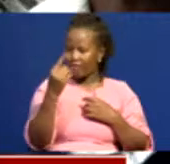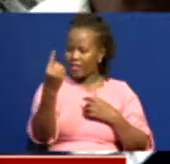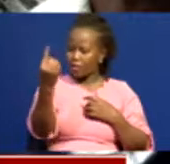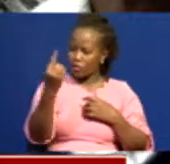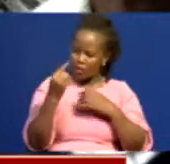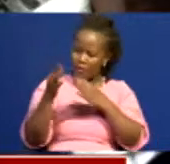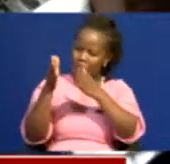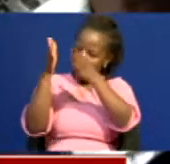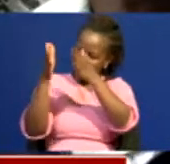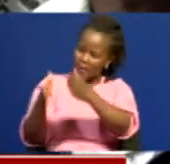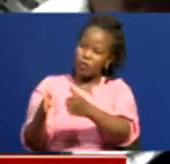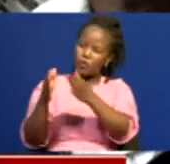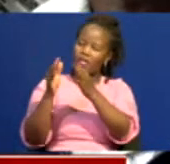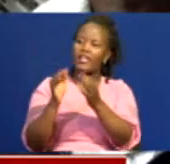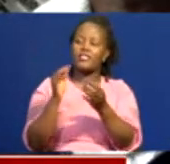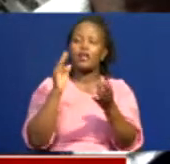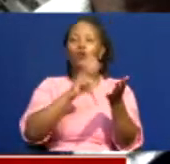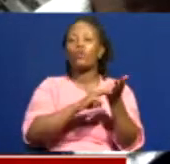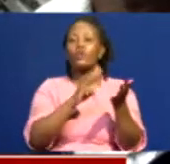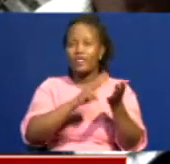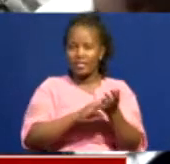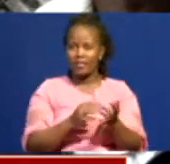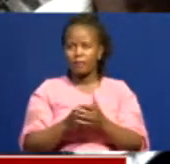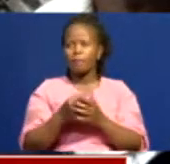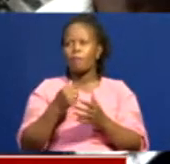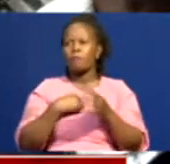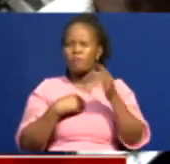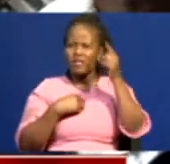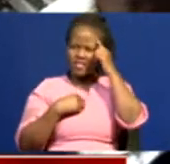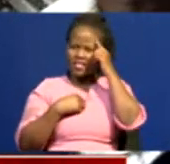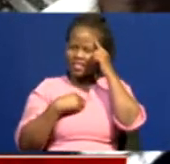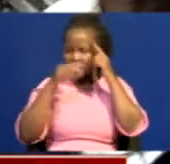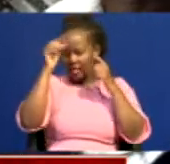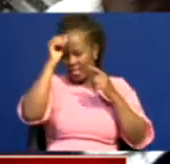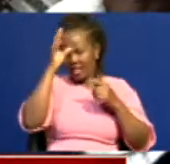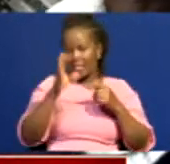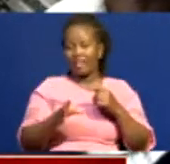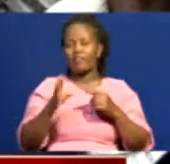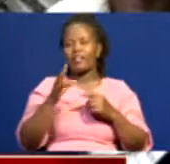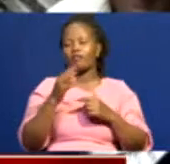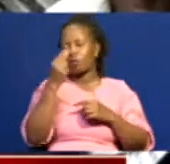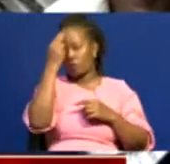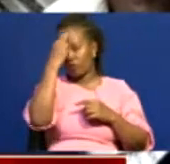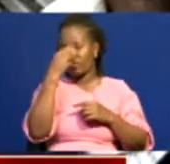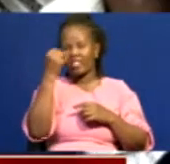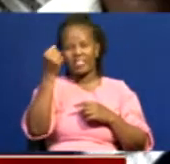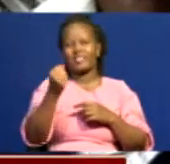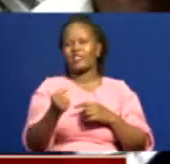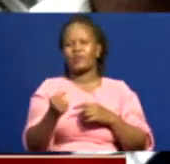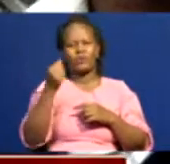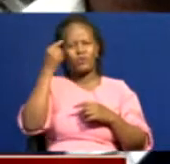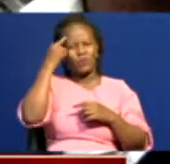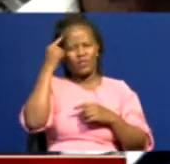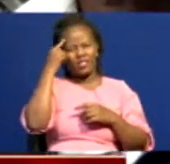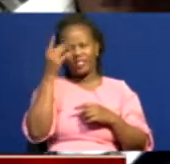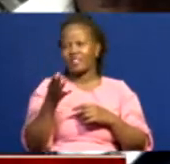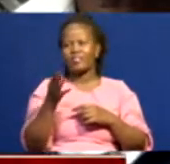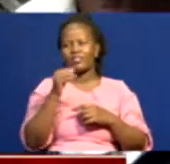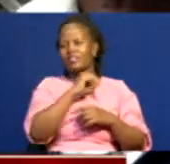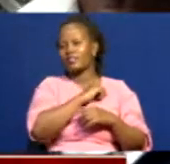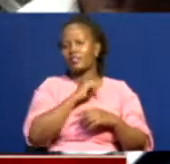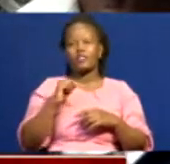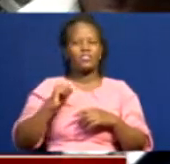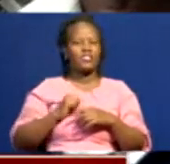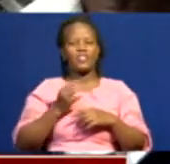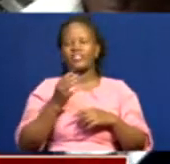a witness. So I think the governor of Kajiado is holding the Senate in contempt.